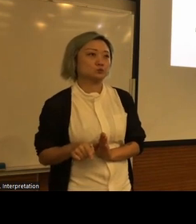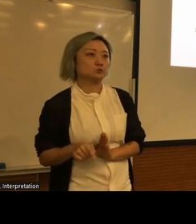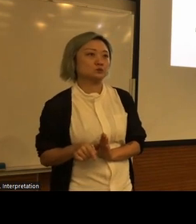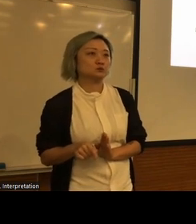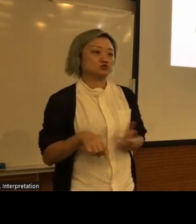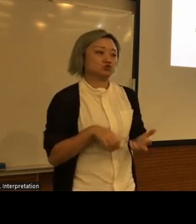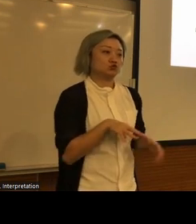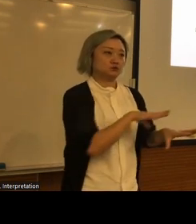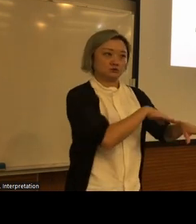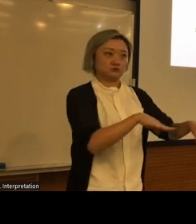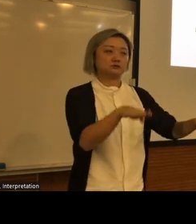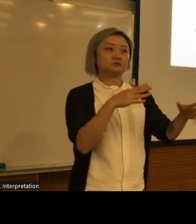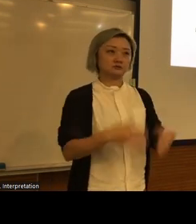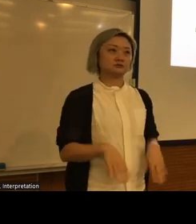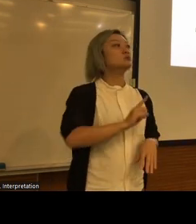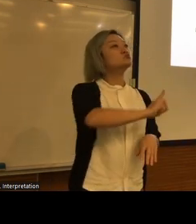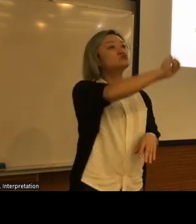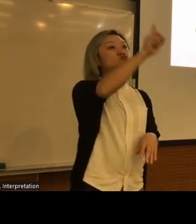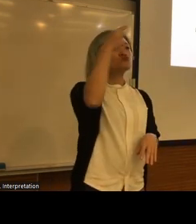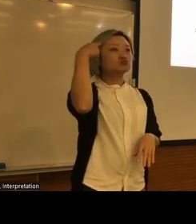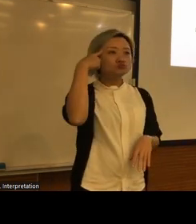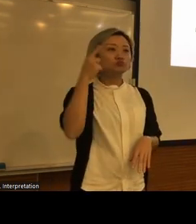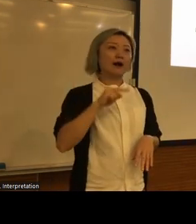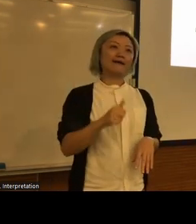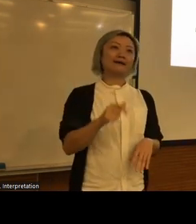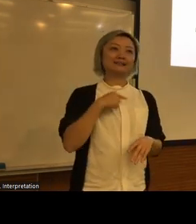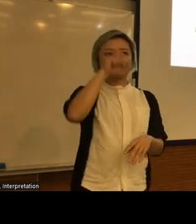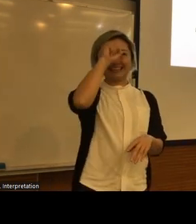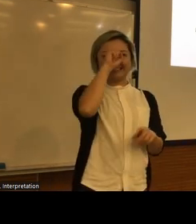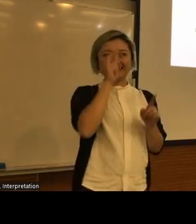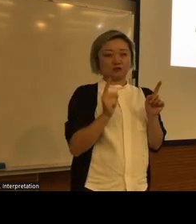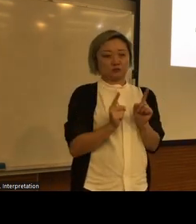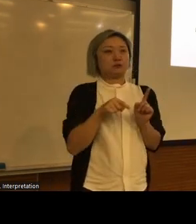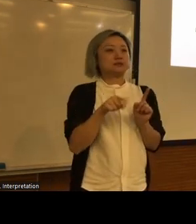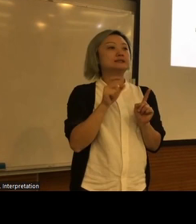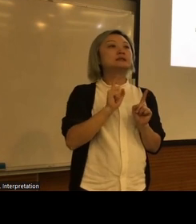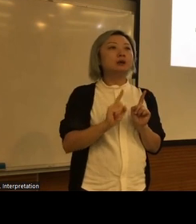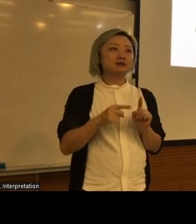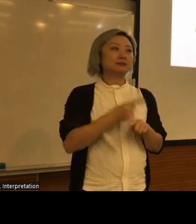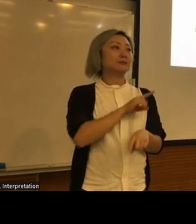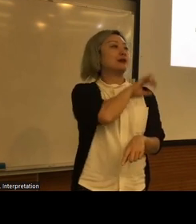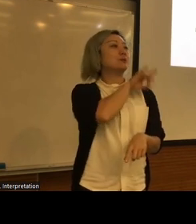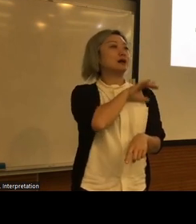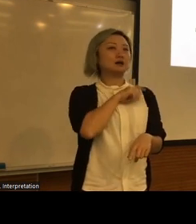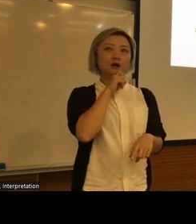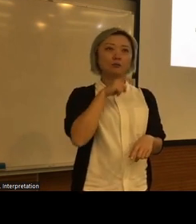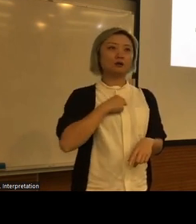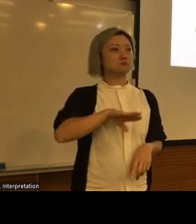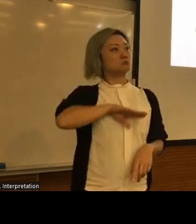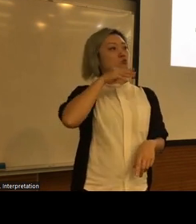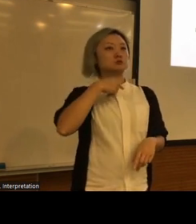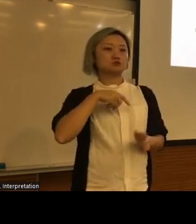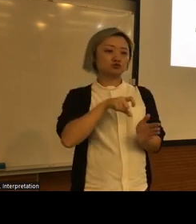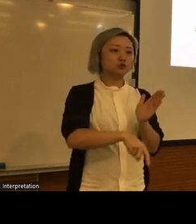So this is working memory. People think that psychologists since the 1950s think that working memory storage